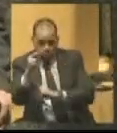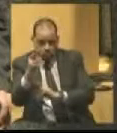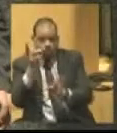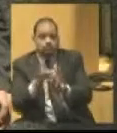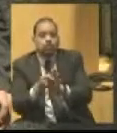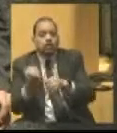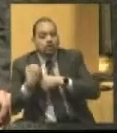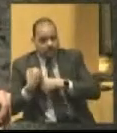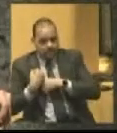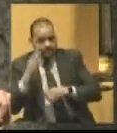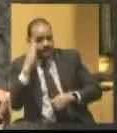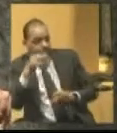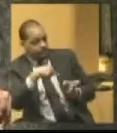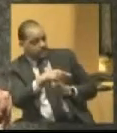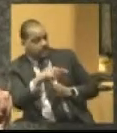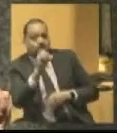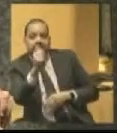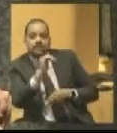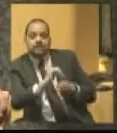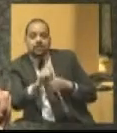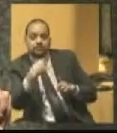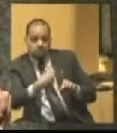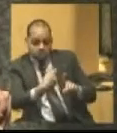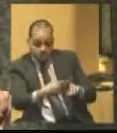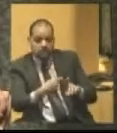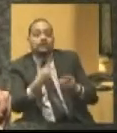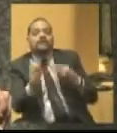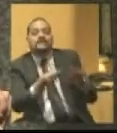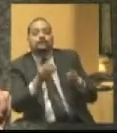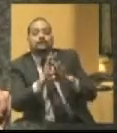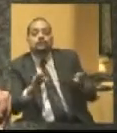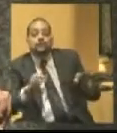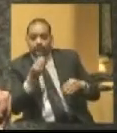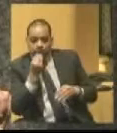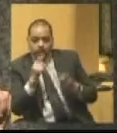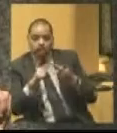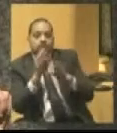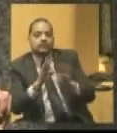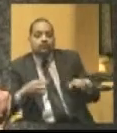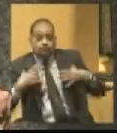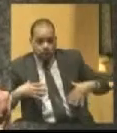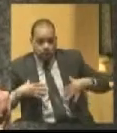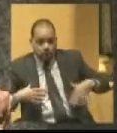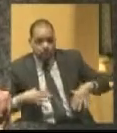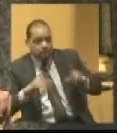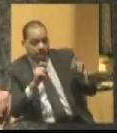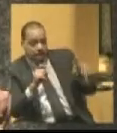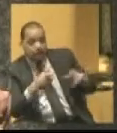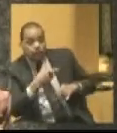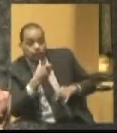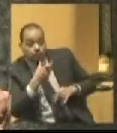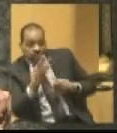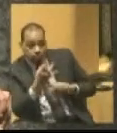would pay $10 a month plus food and clothing and, quote, make you free if you will enlist and be soldiers. "How many of you boys will turn out?" Ayres